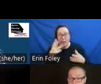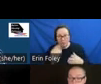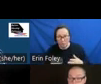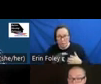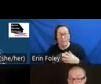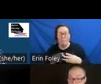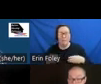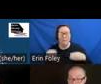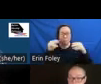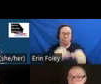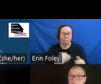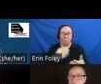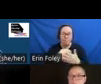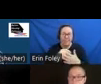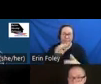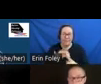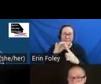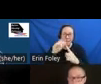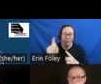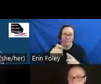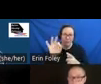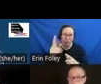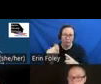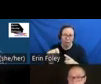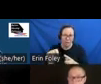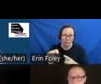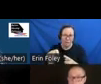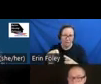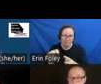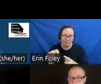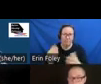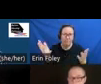special needs trust. Frequently, what you're going to see